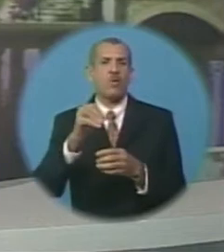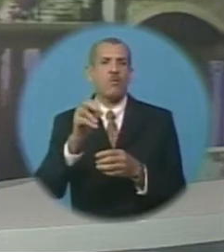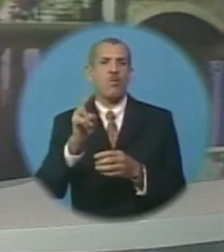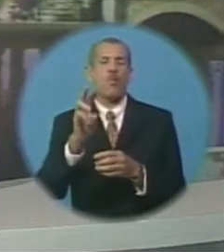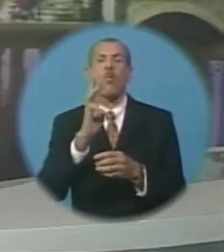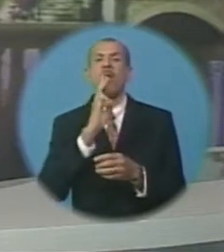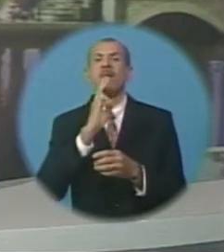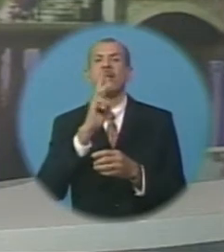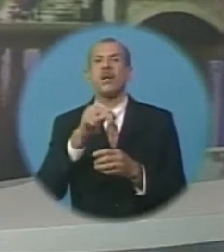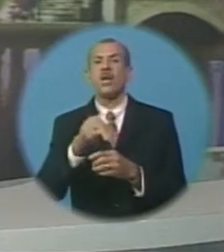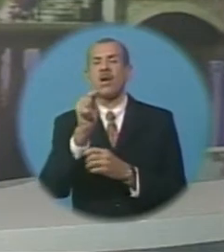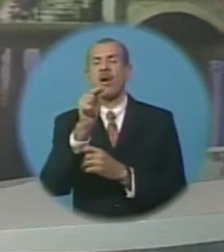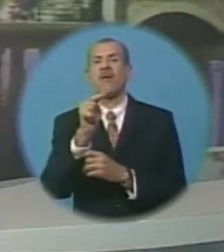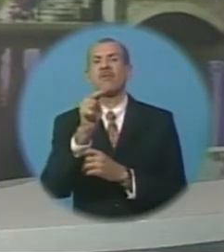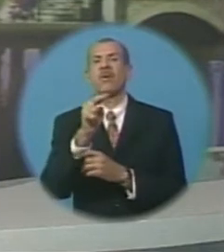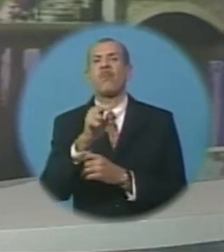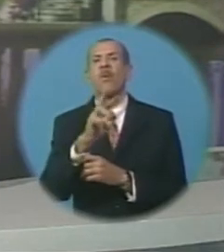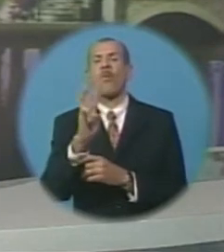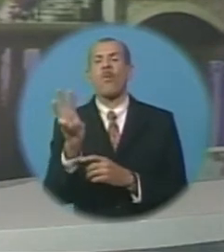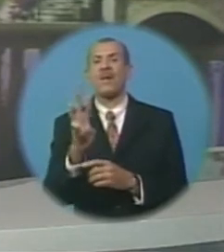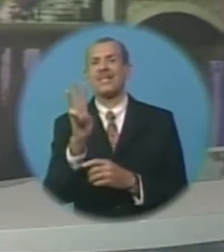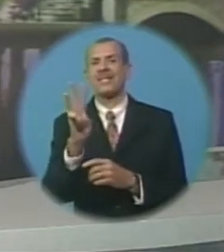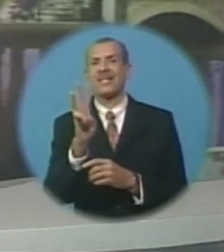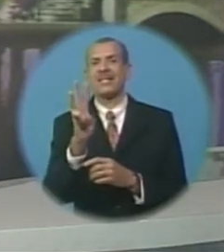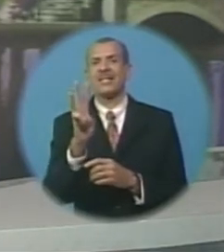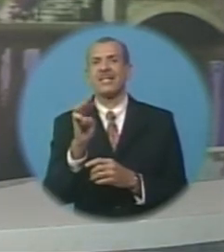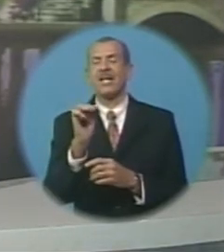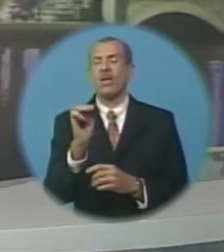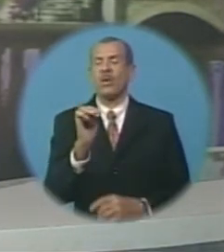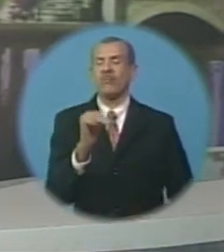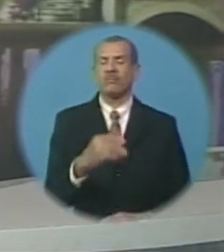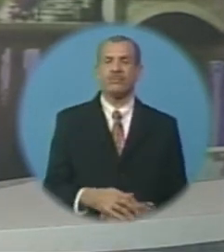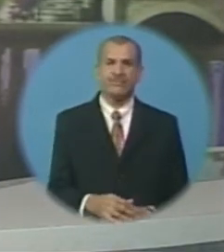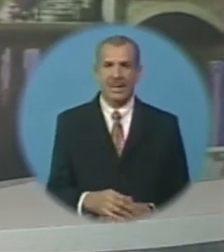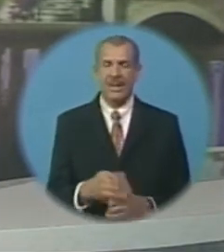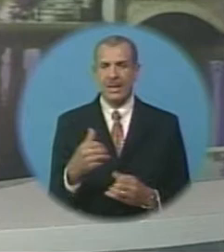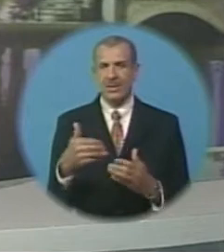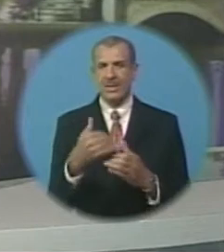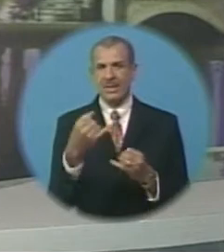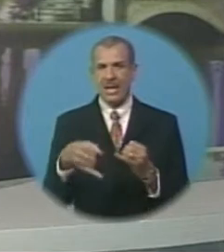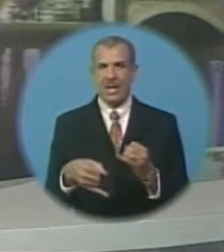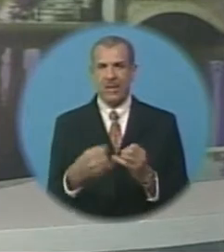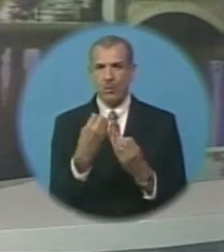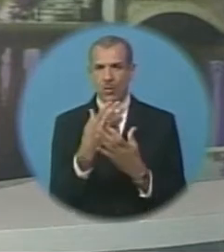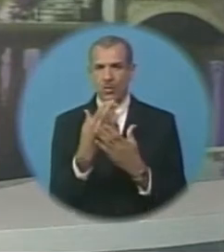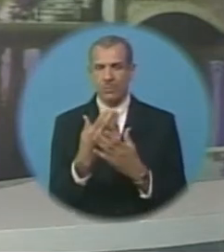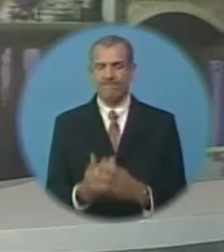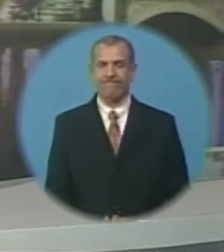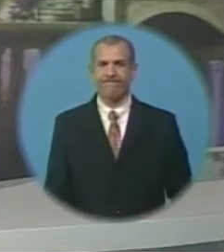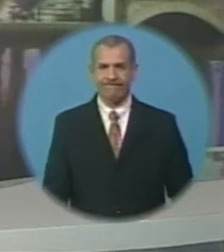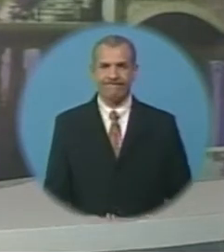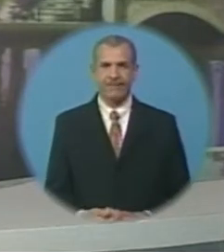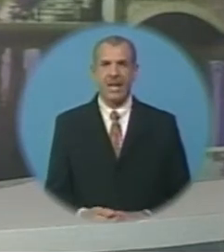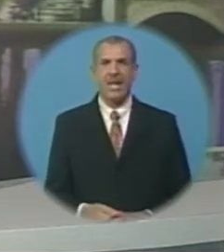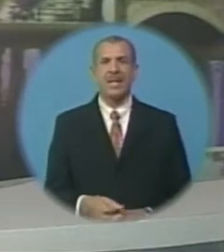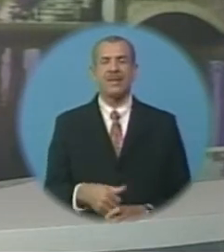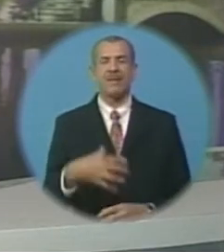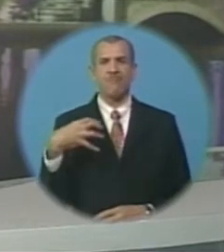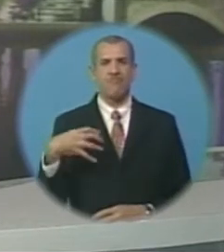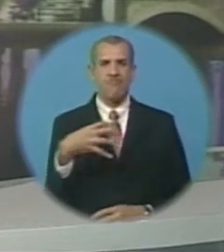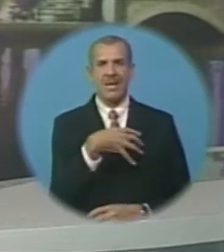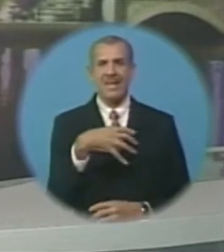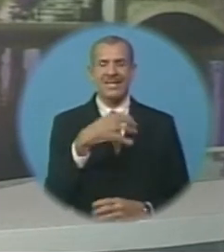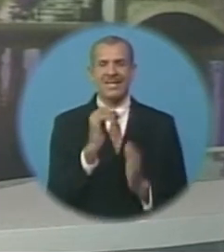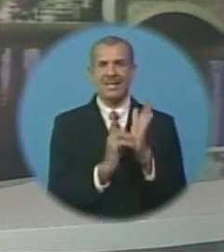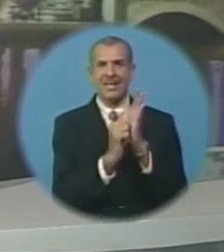edition of Water Wednesdays. And that's coming up closer to the end of the newscast. The Breast Cancer Society